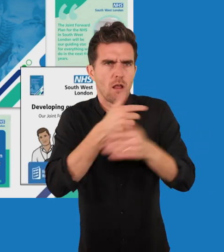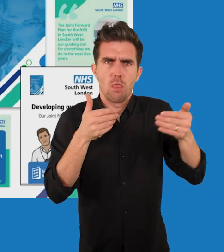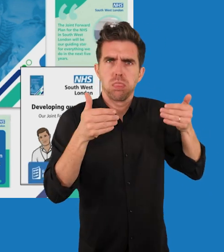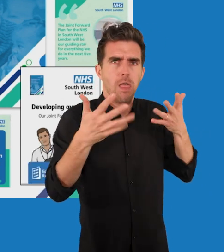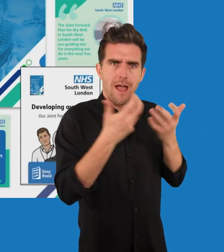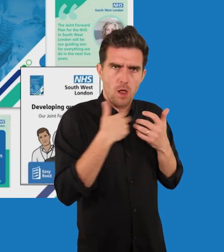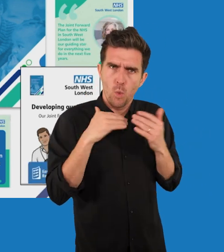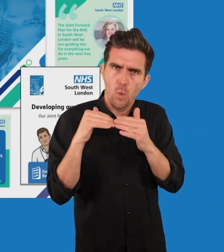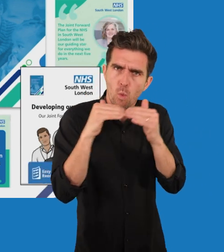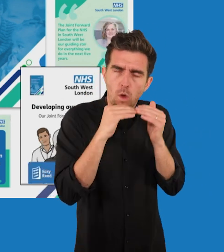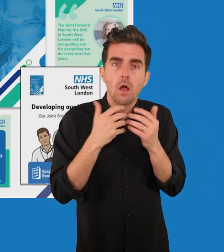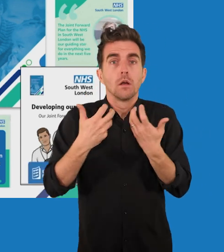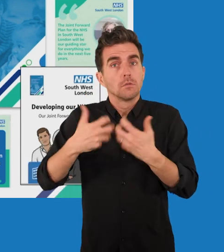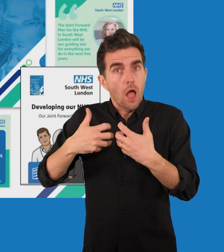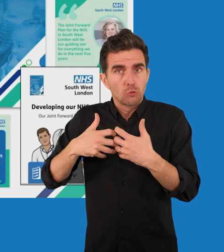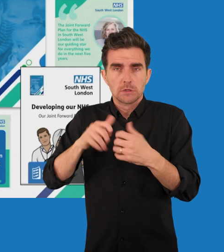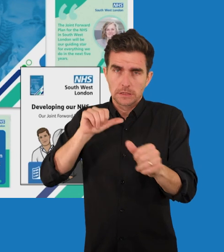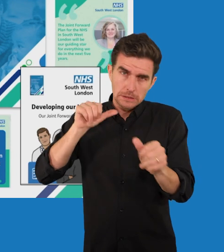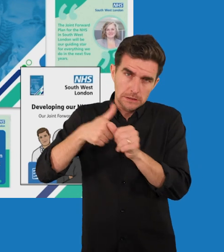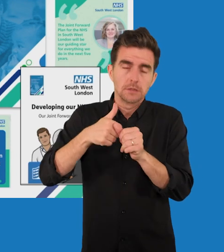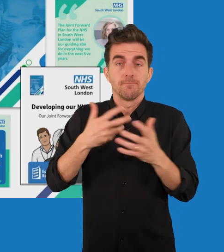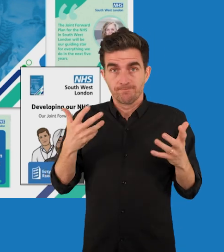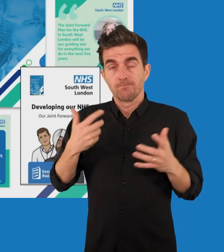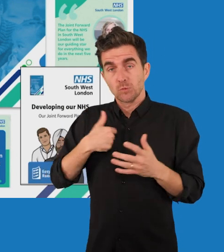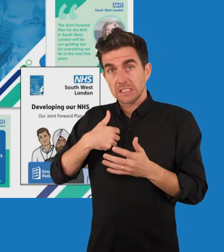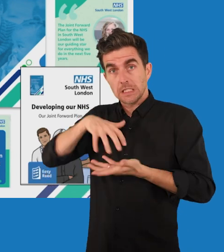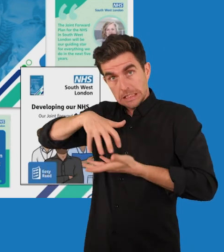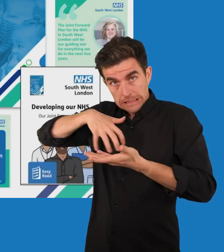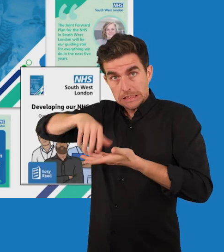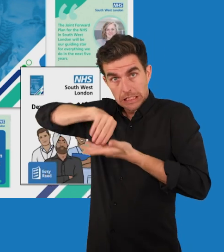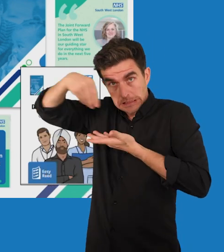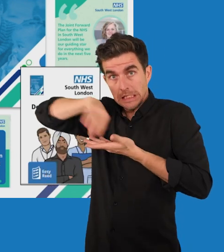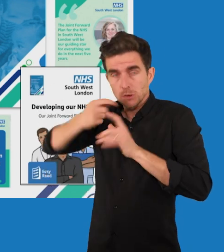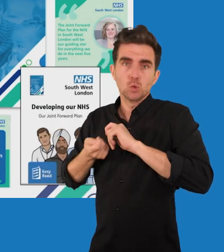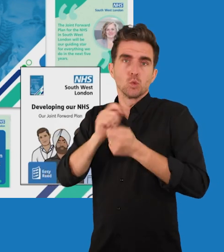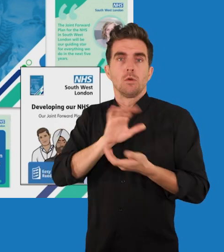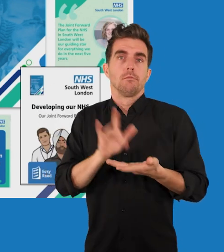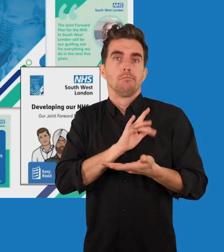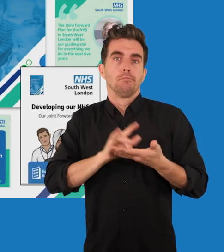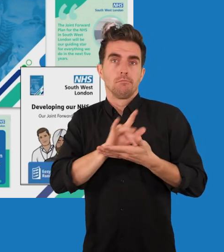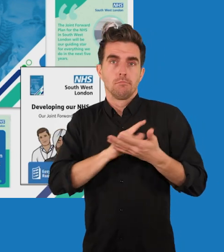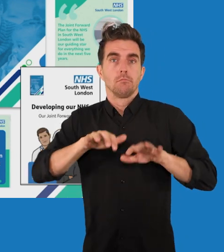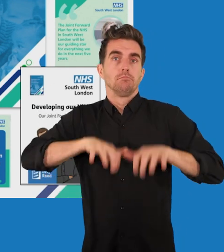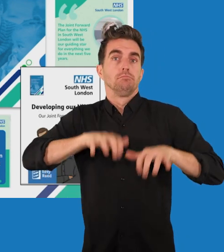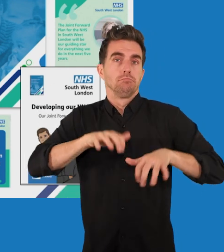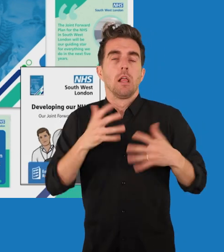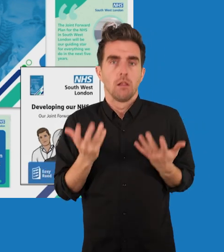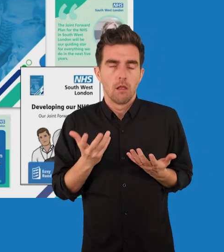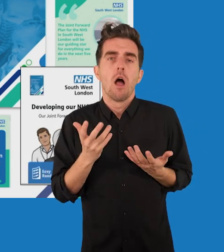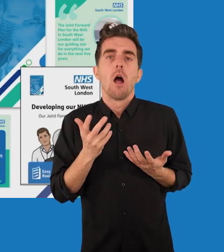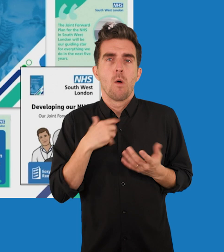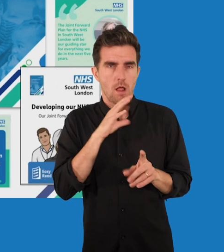out of hospital, using technology, which is part of that analogue to digital shift. So there's a number of the areas that we have